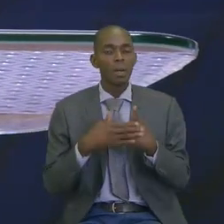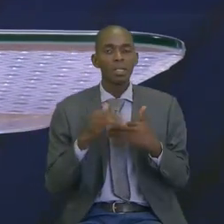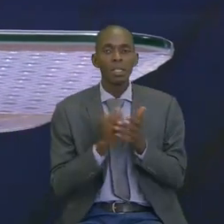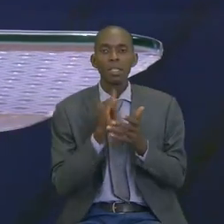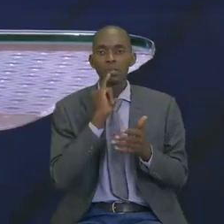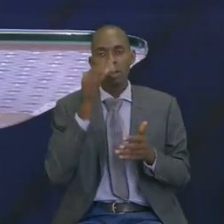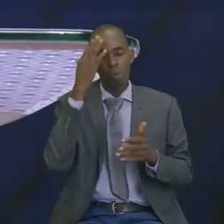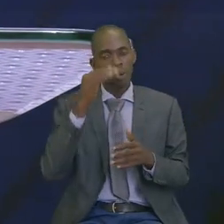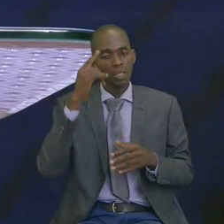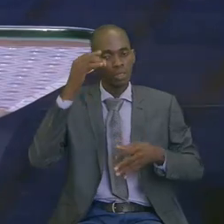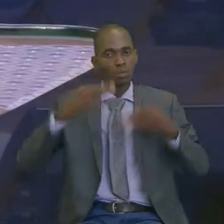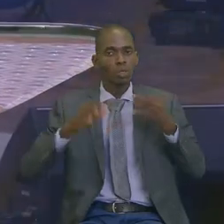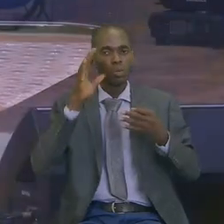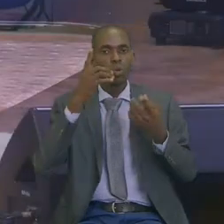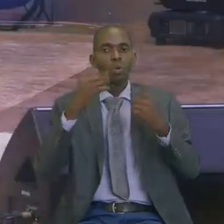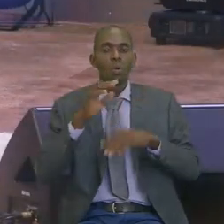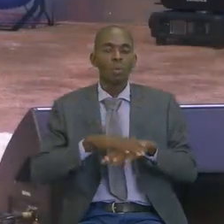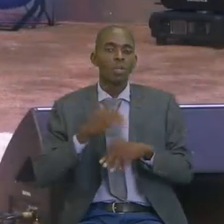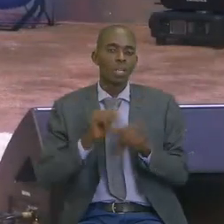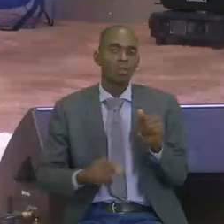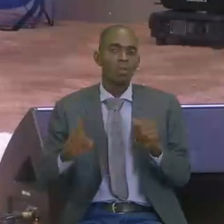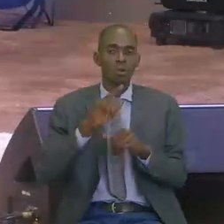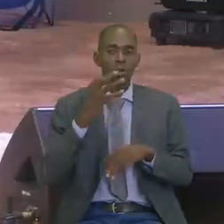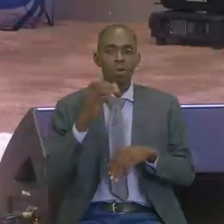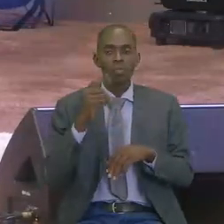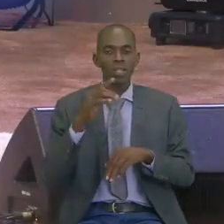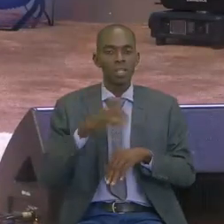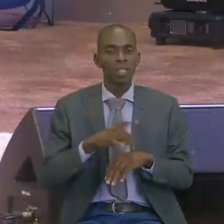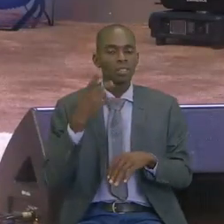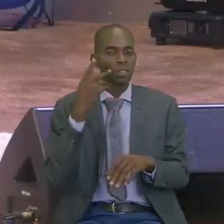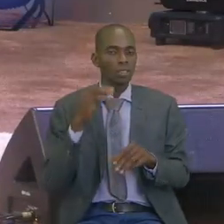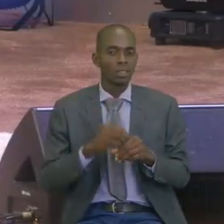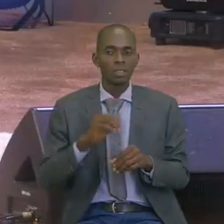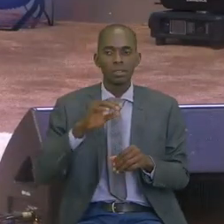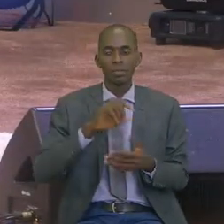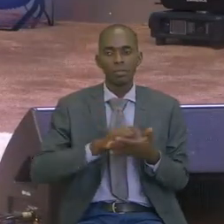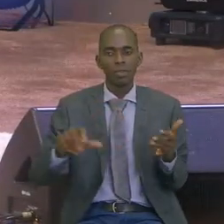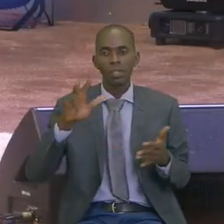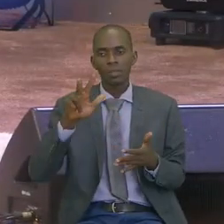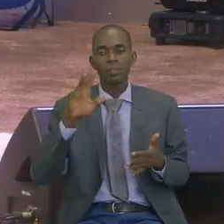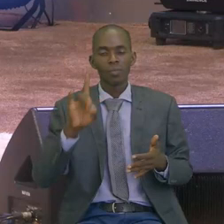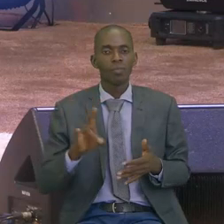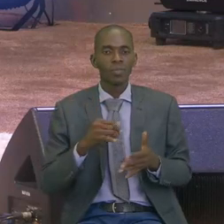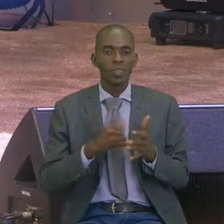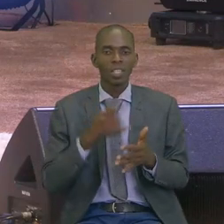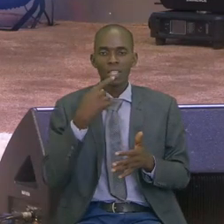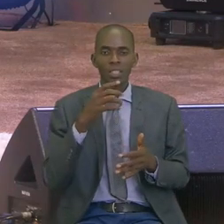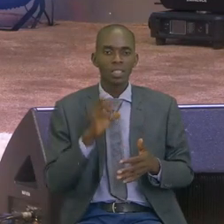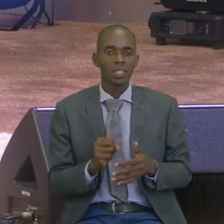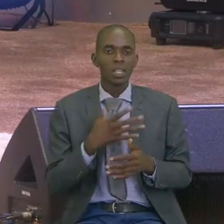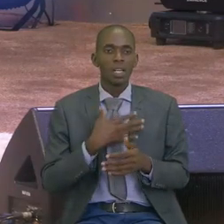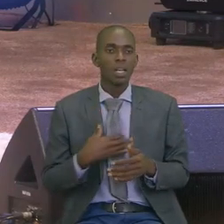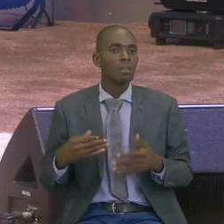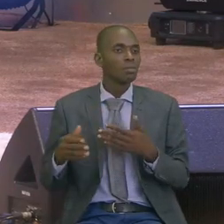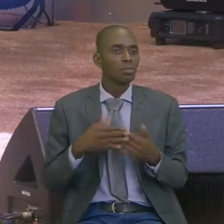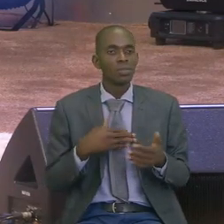come upon everyone on the earth. It tells us in verse 38. In verse 38, it tells us, and